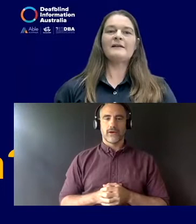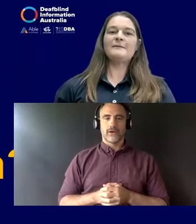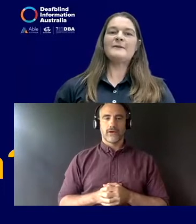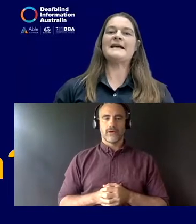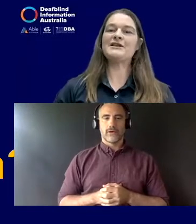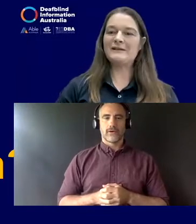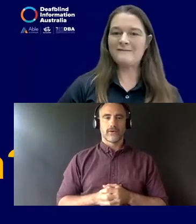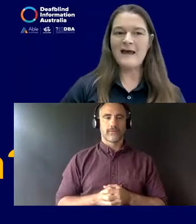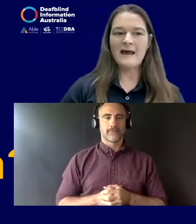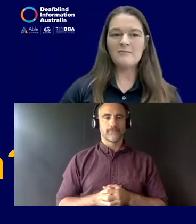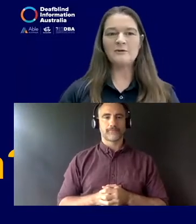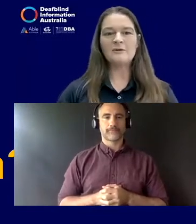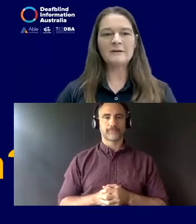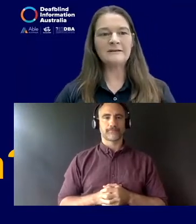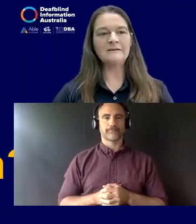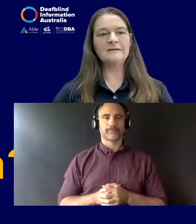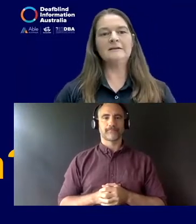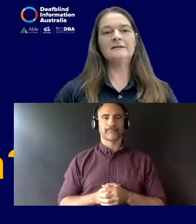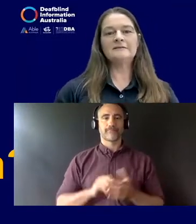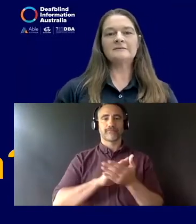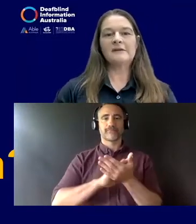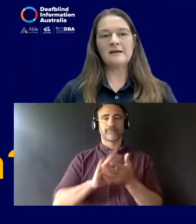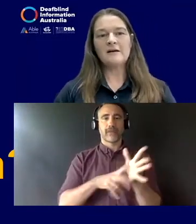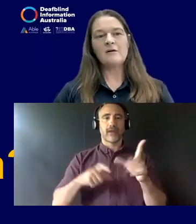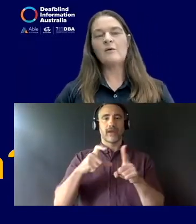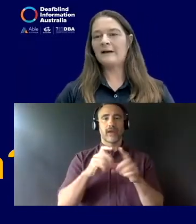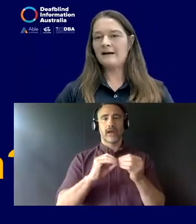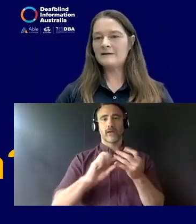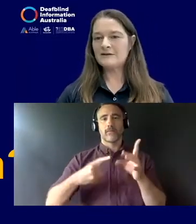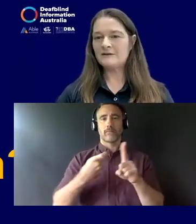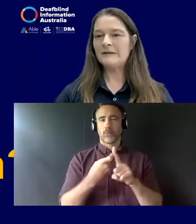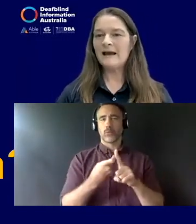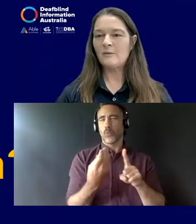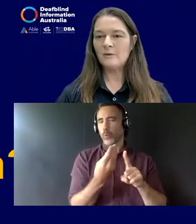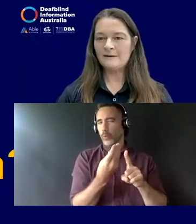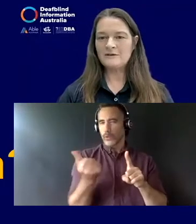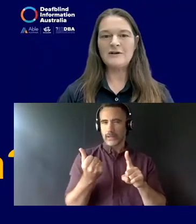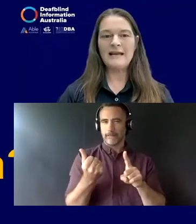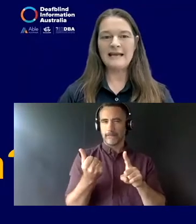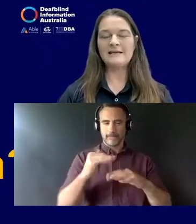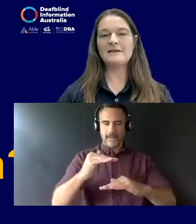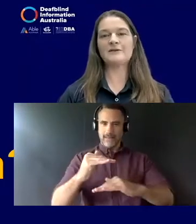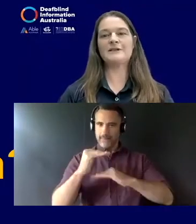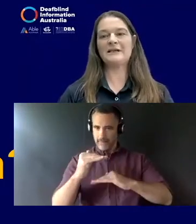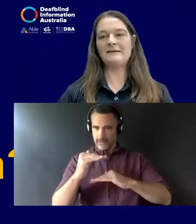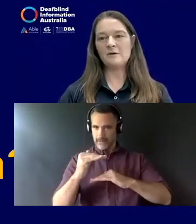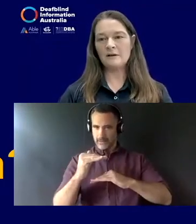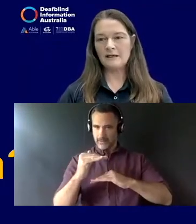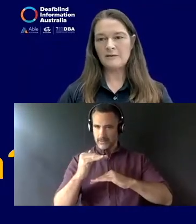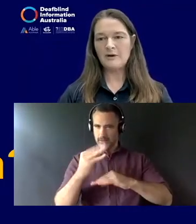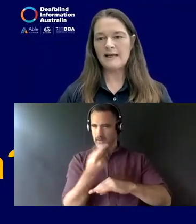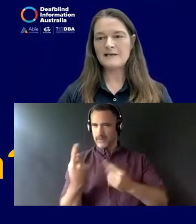The limitations of the handbook, what it can't do and what else you need to achieve